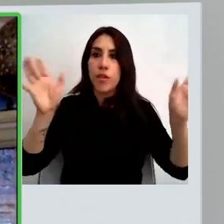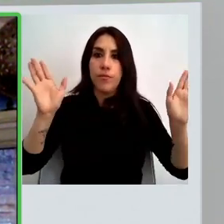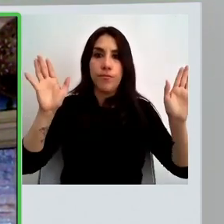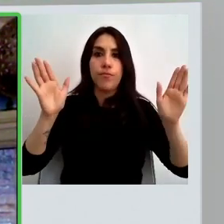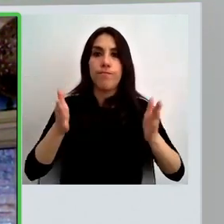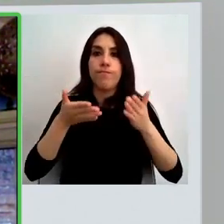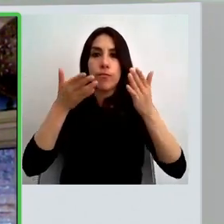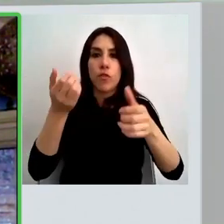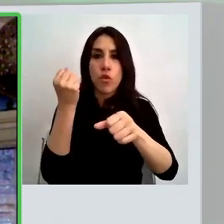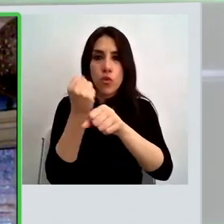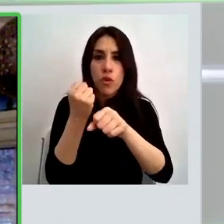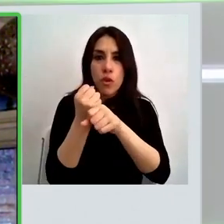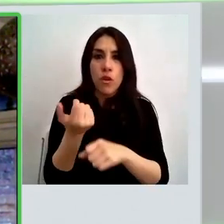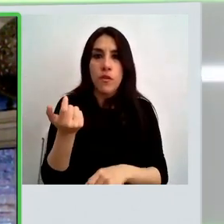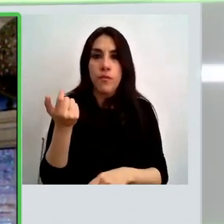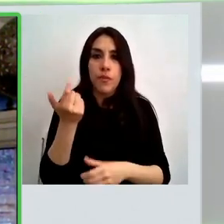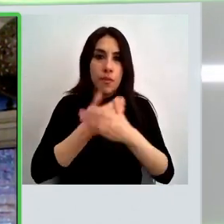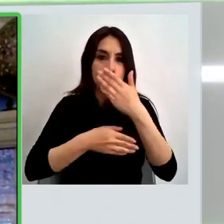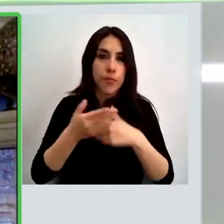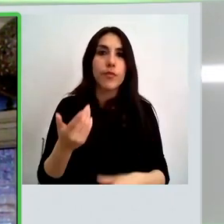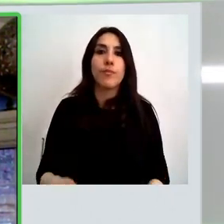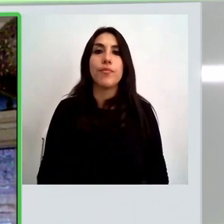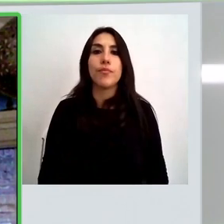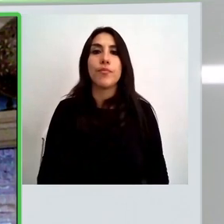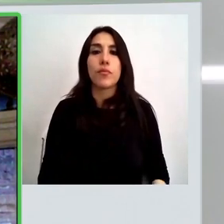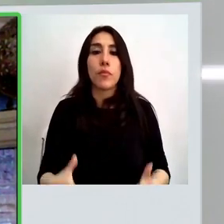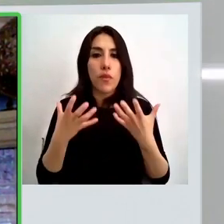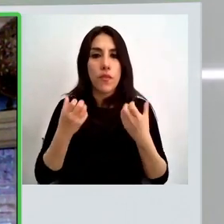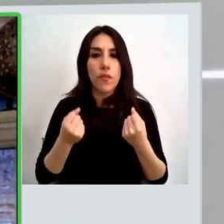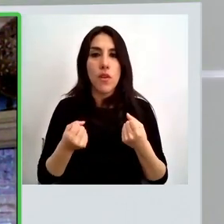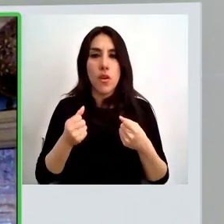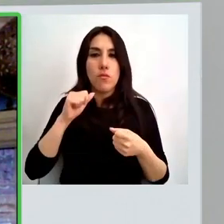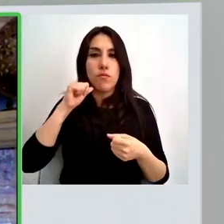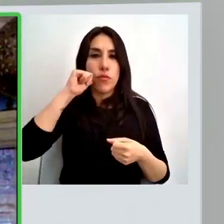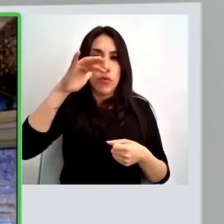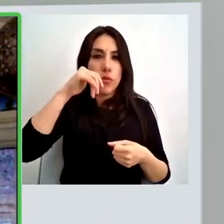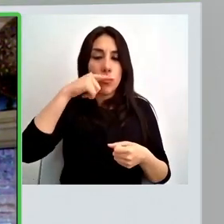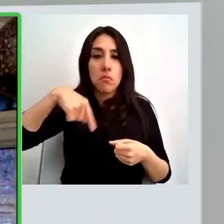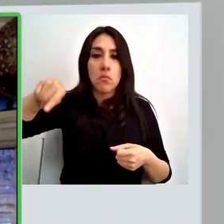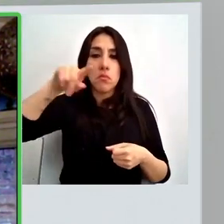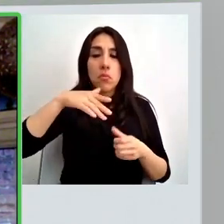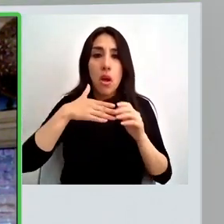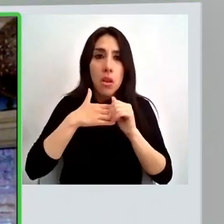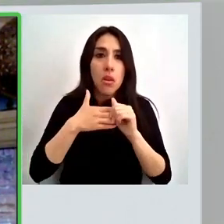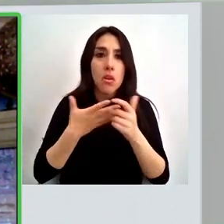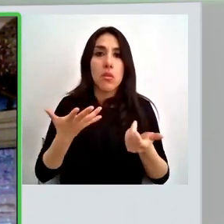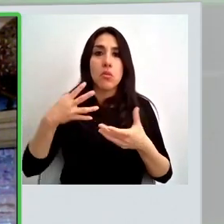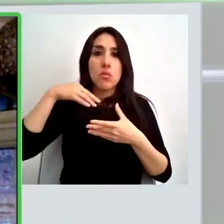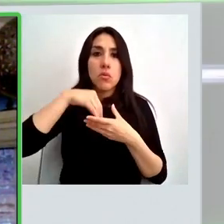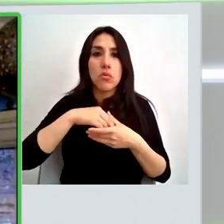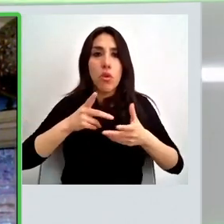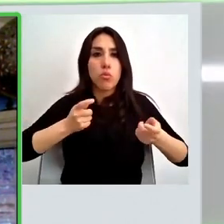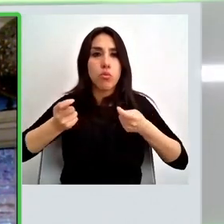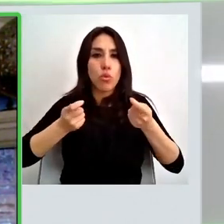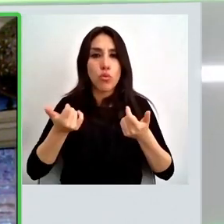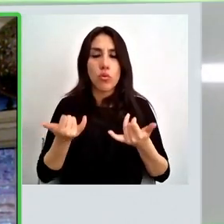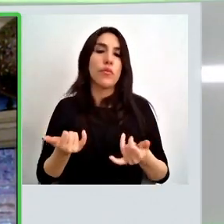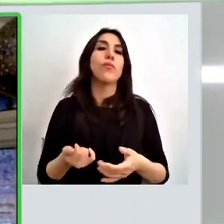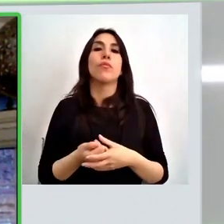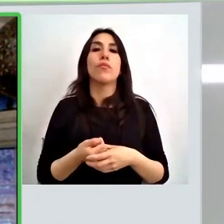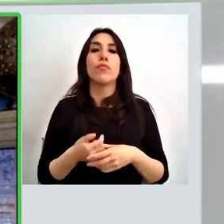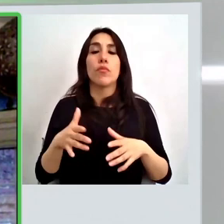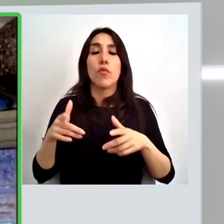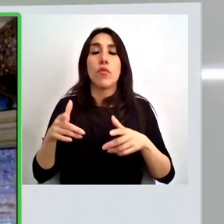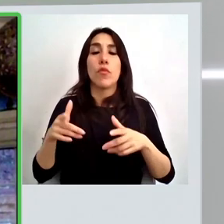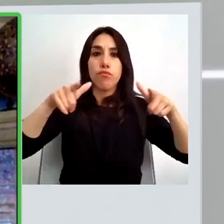business champion, so somebody within that government department who works with the ERG to understand where the problems